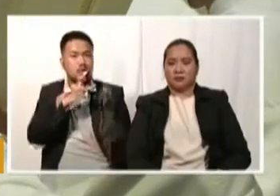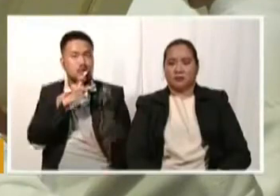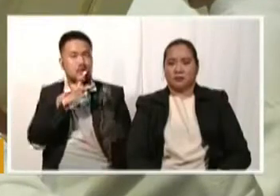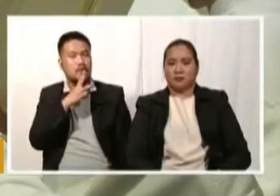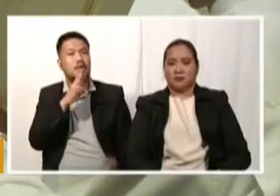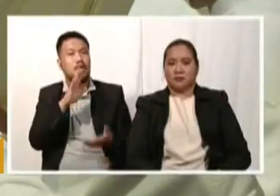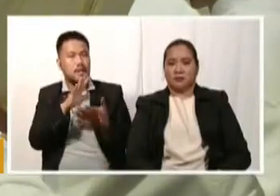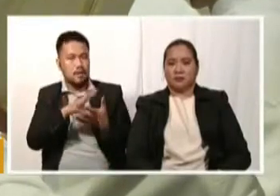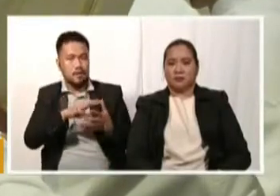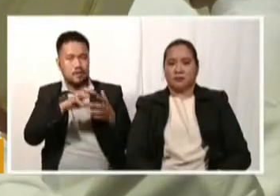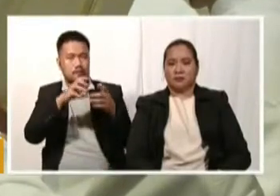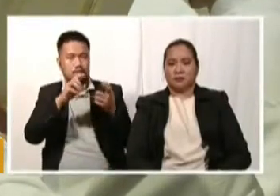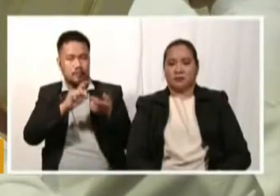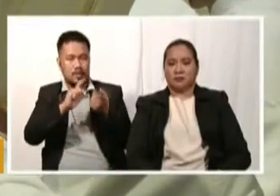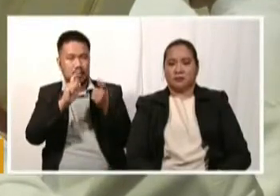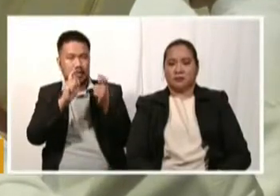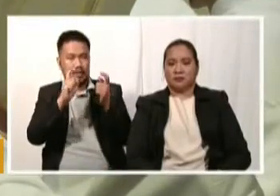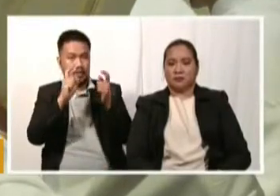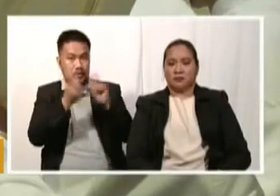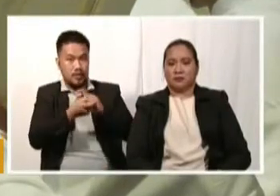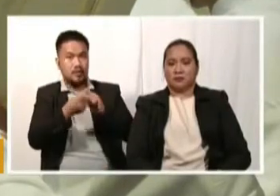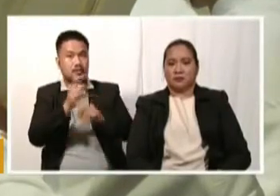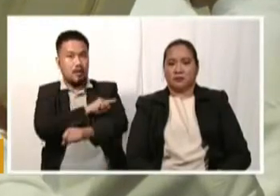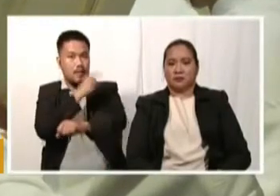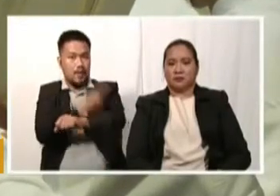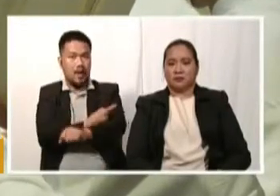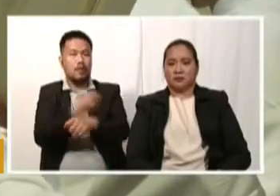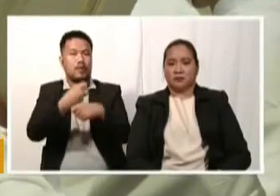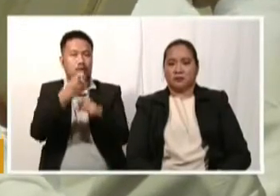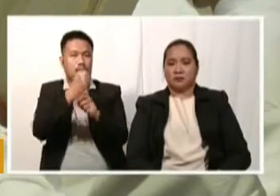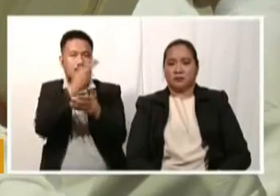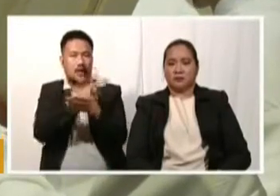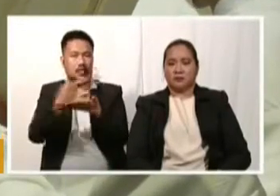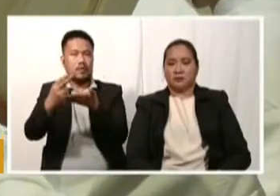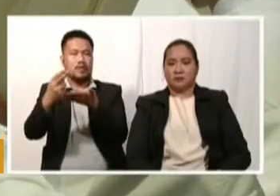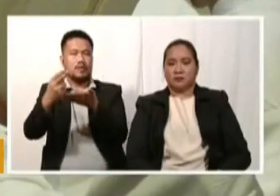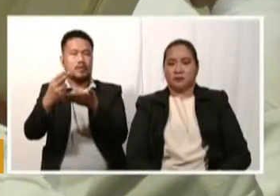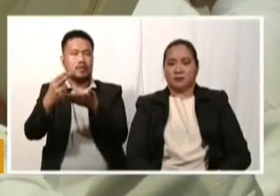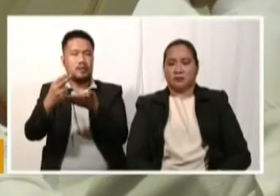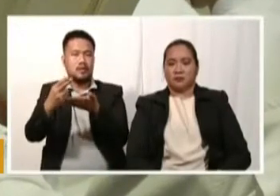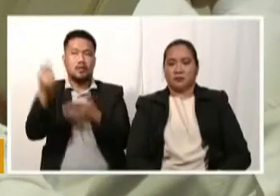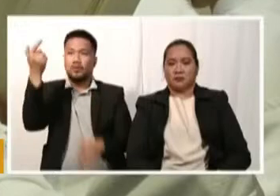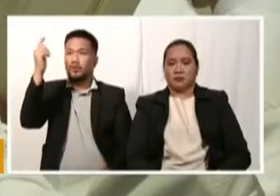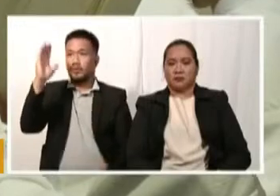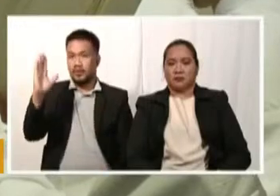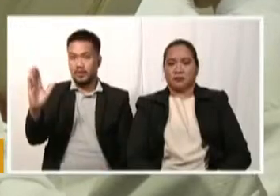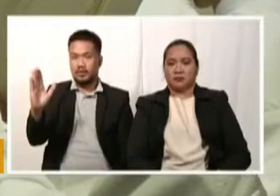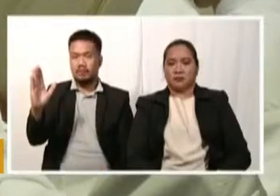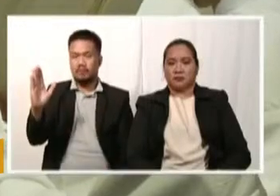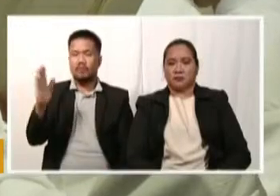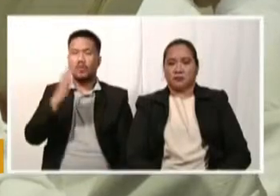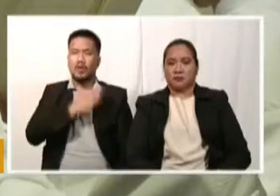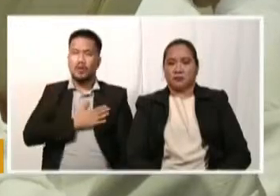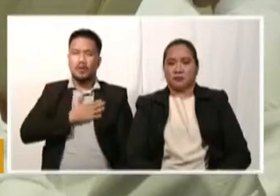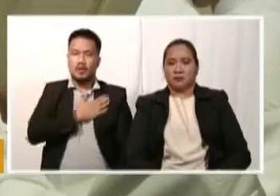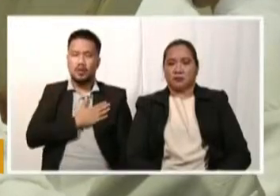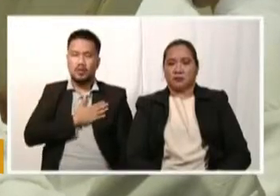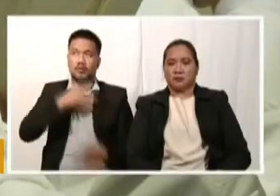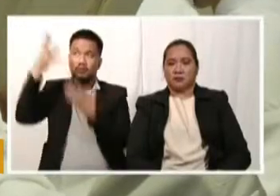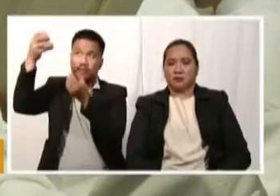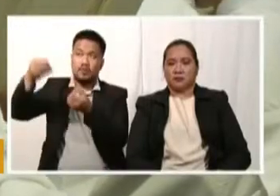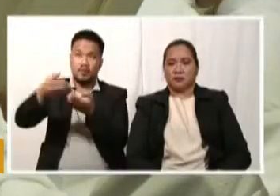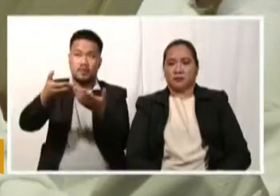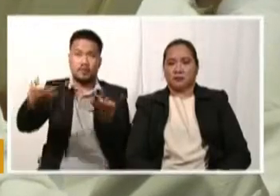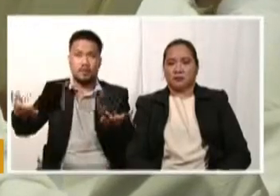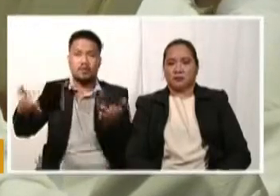then take to itself the power to sanctify. O God, who by the outpouring of